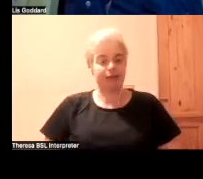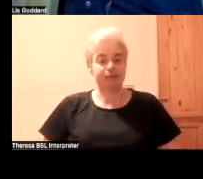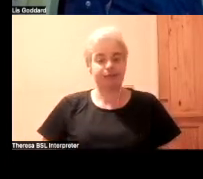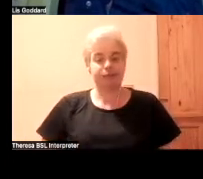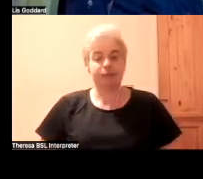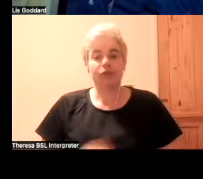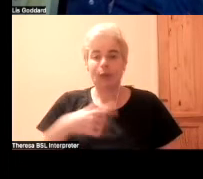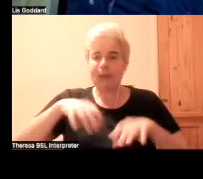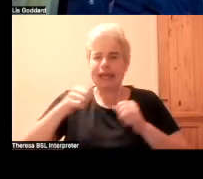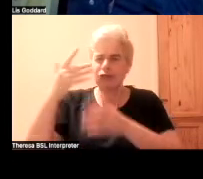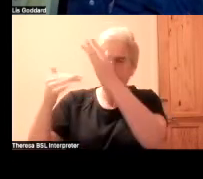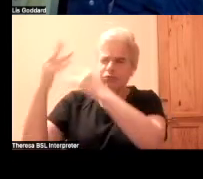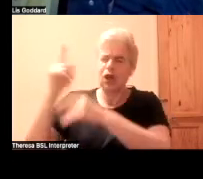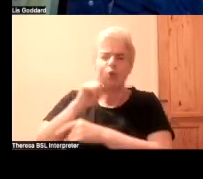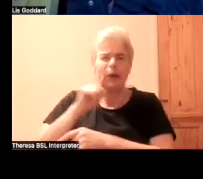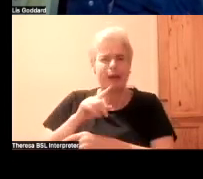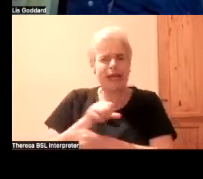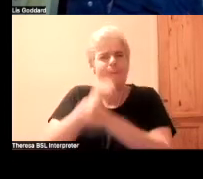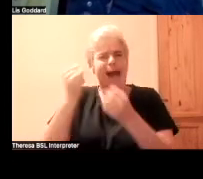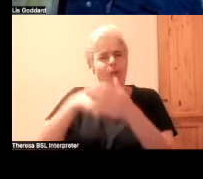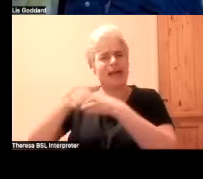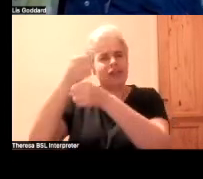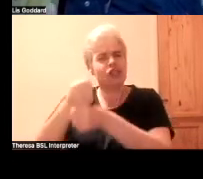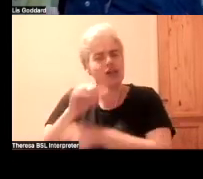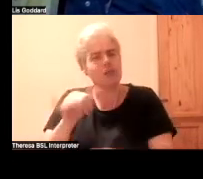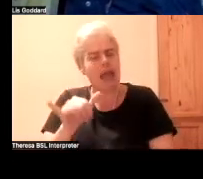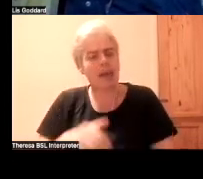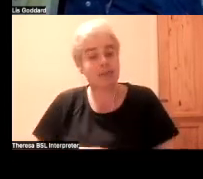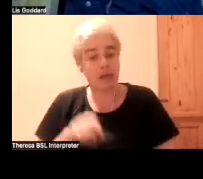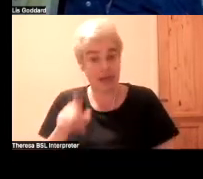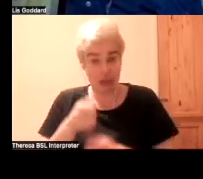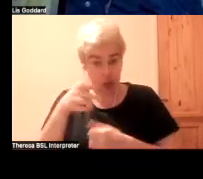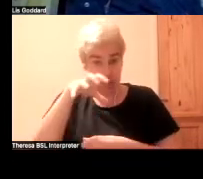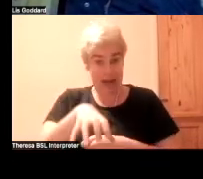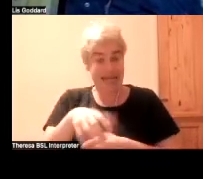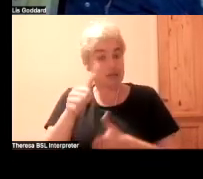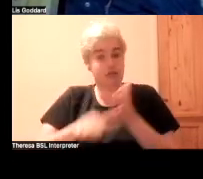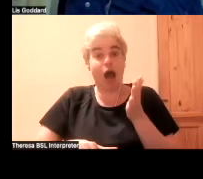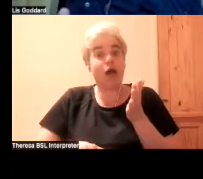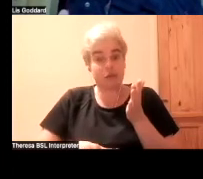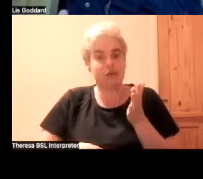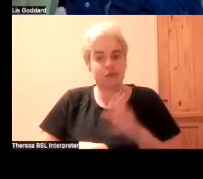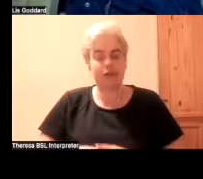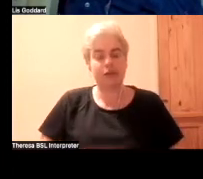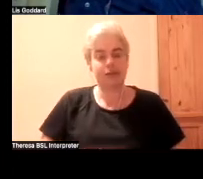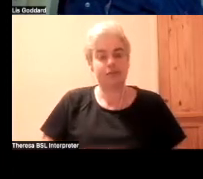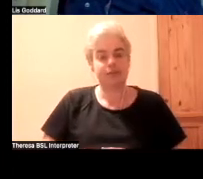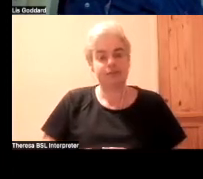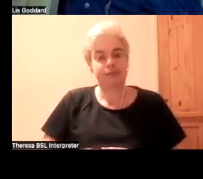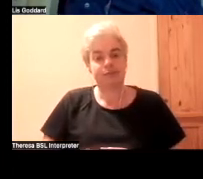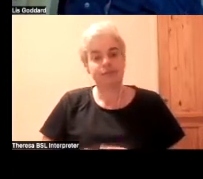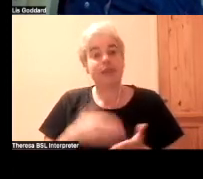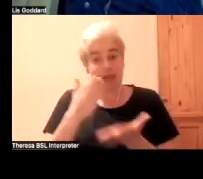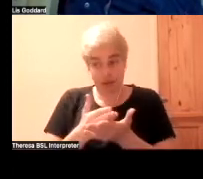As we begin reflecting on women and power in the church, perhaps that's as good a place as any to start. In other words, the fact that there